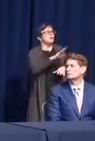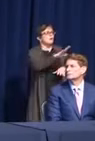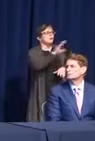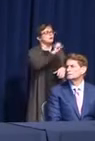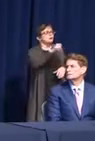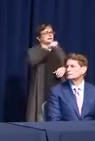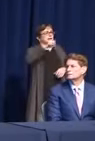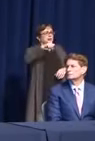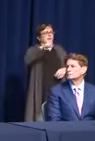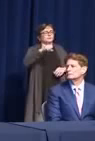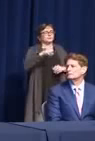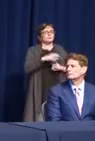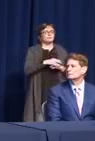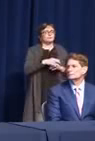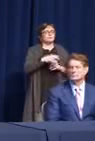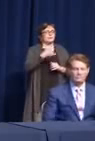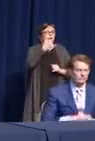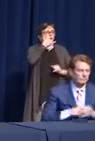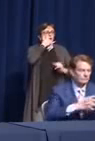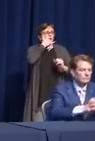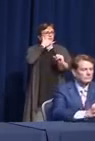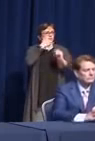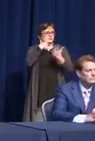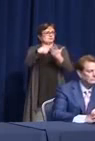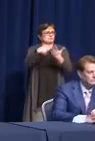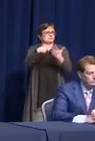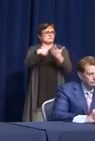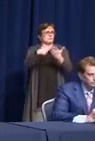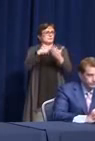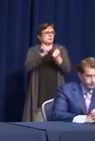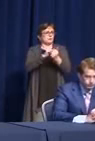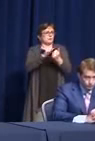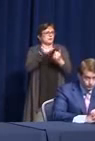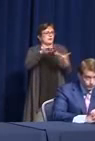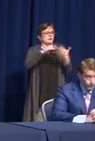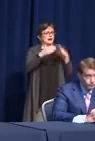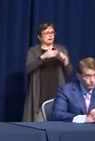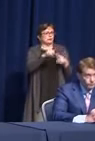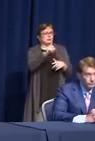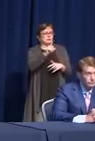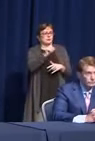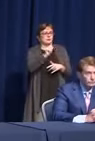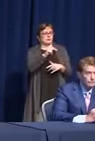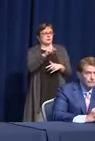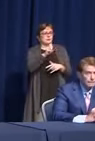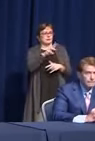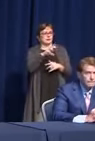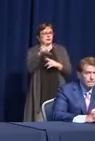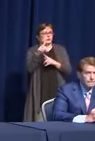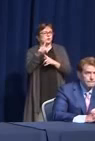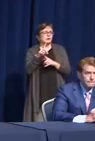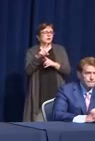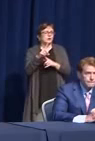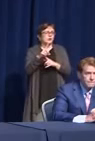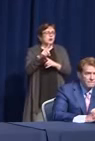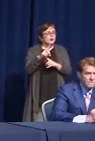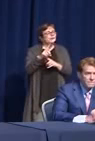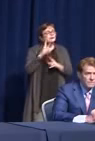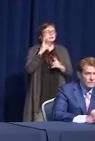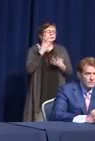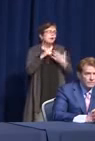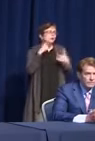call with the Lakewood community generally, where there was a rumor that 100 people had